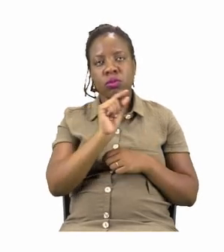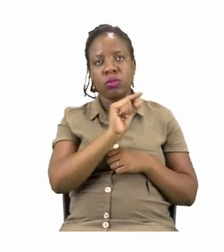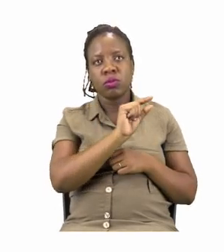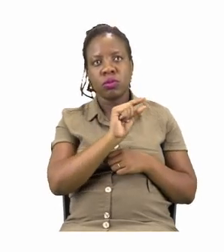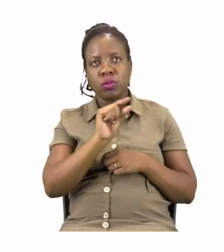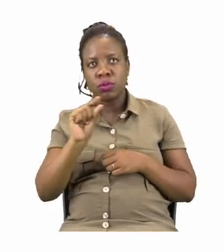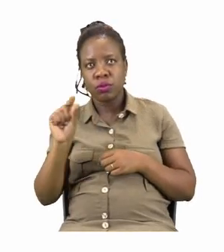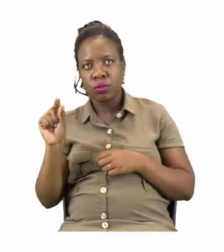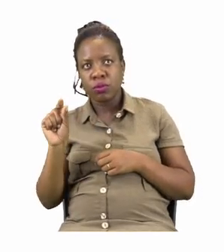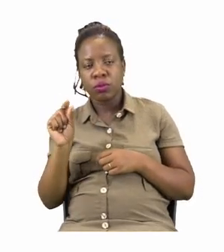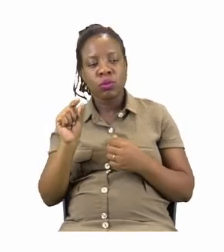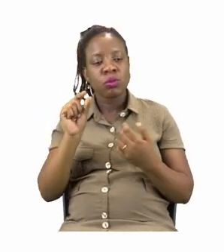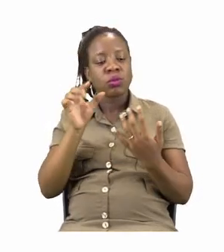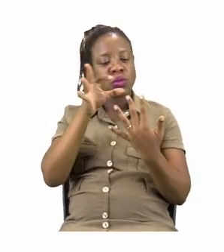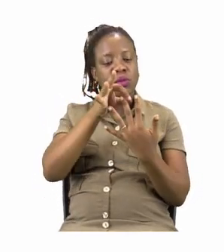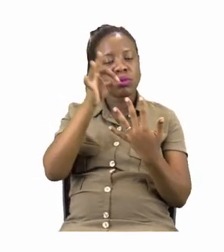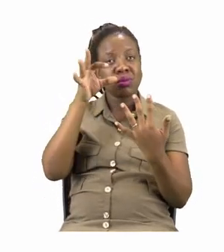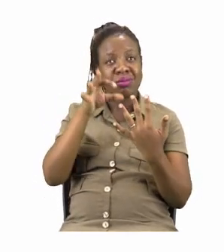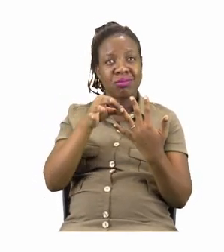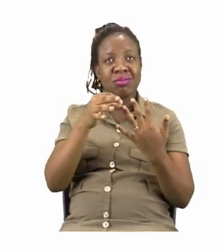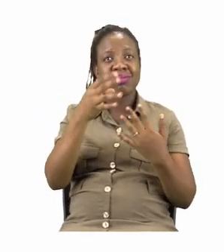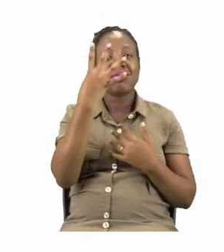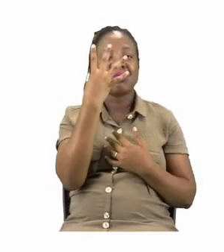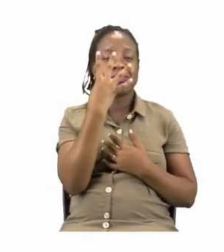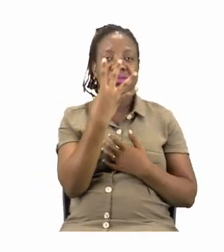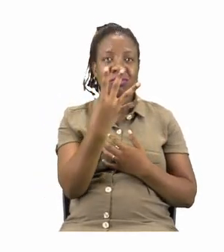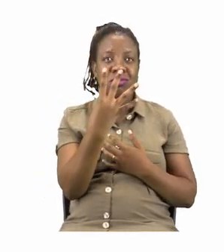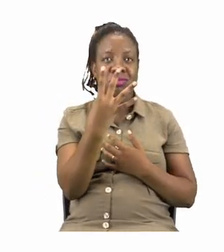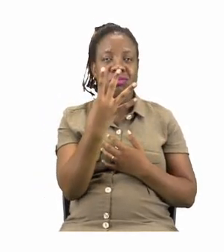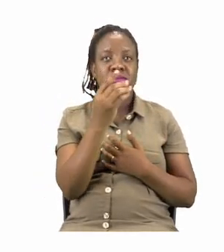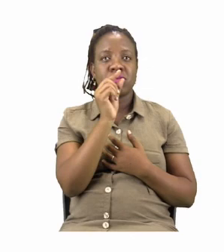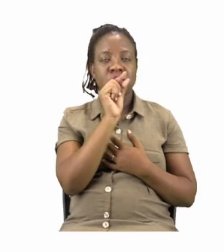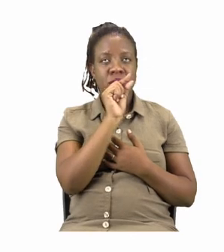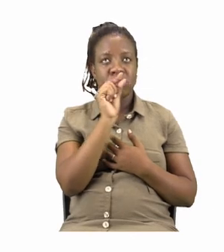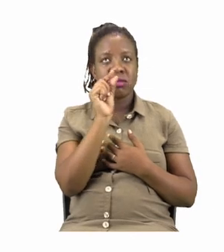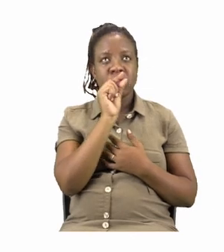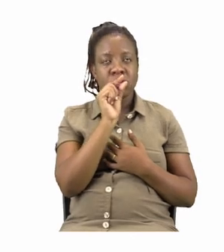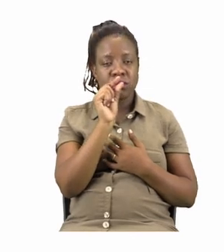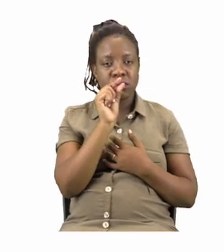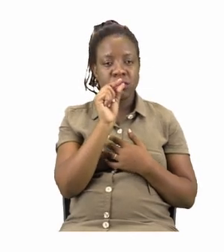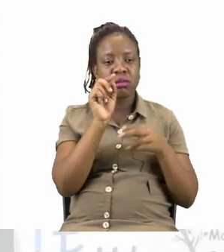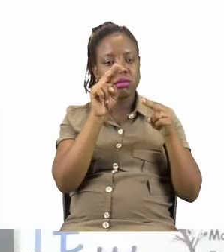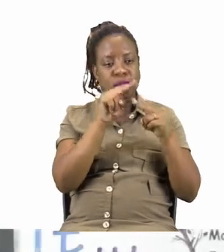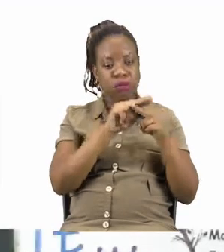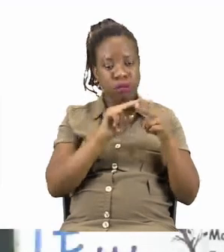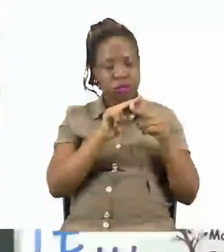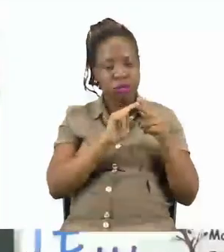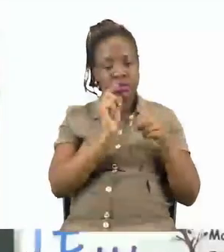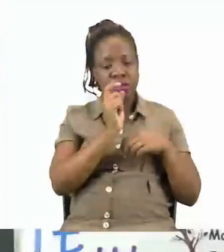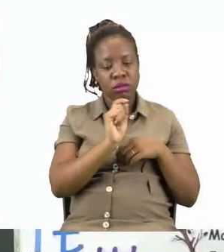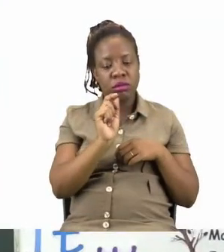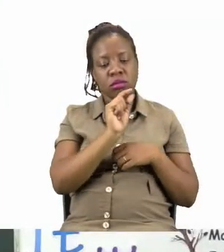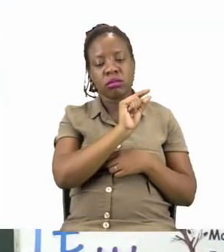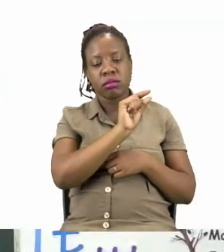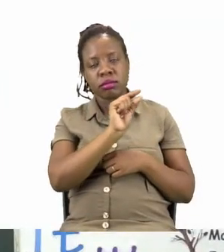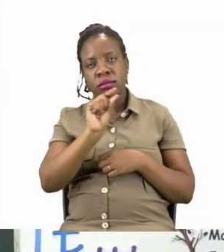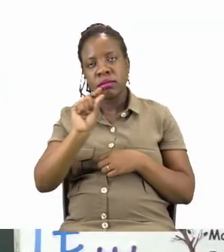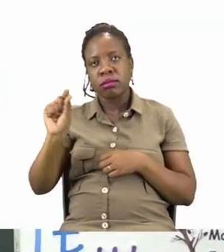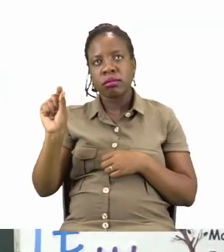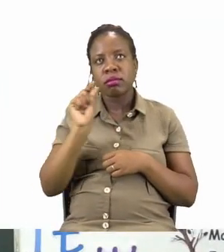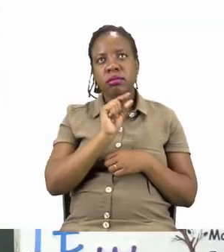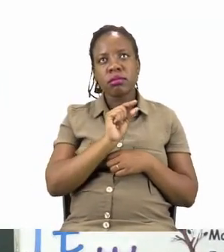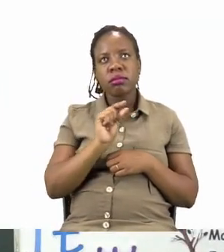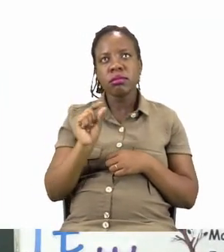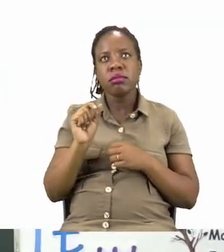choose any 4 words and write sentences with it. Okay, now on the board, I